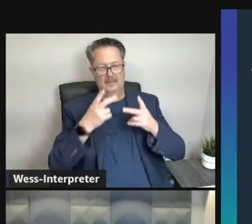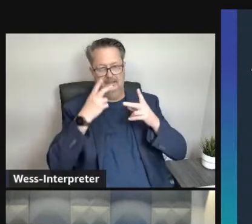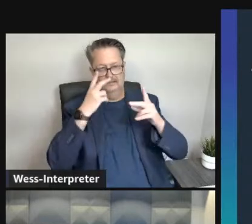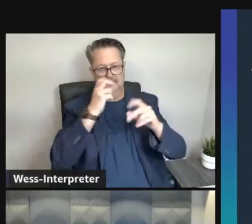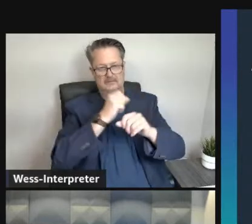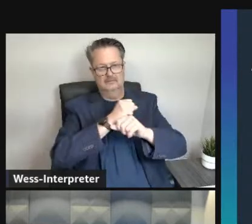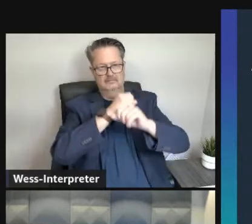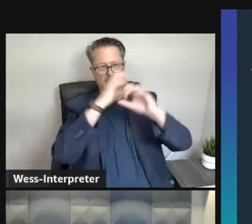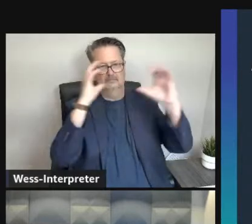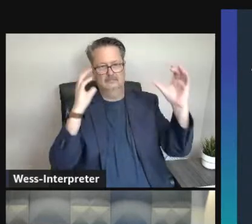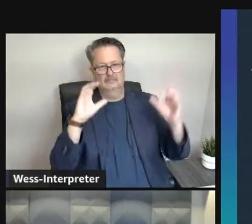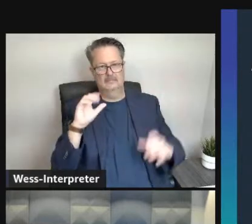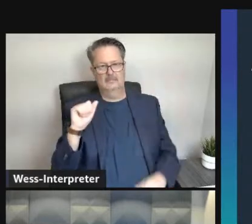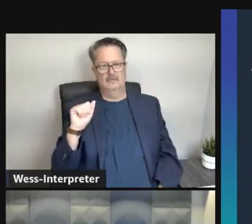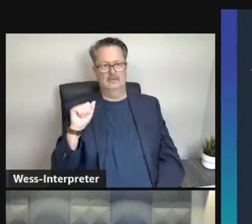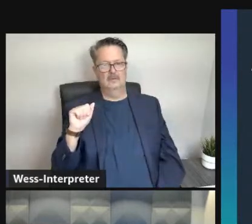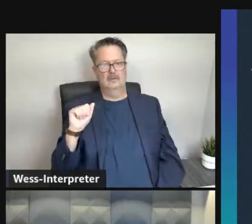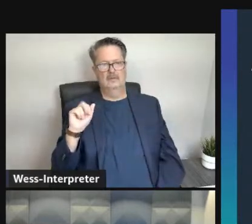Argo Workflows events.